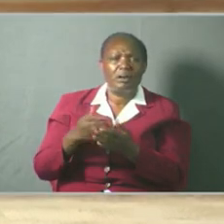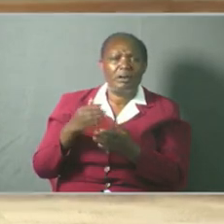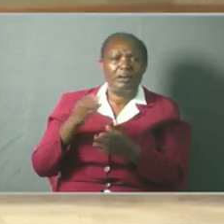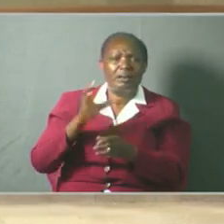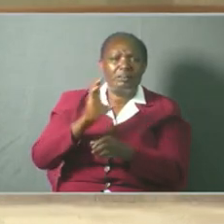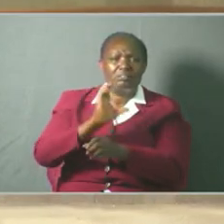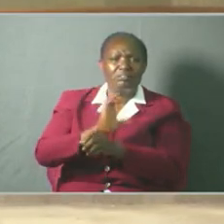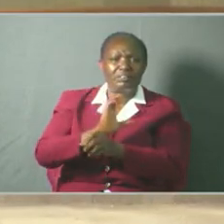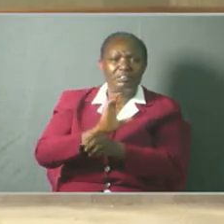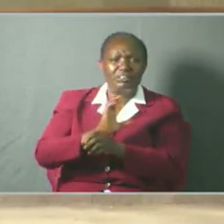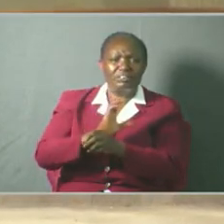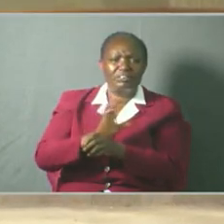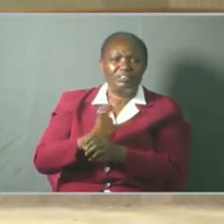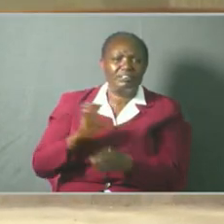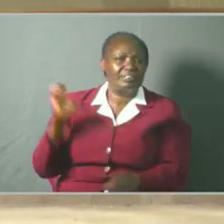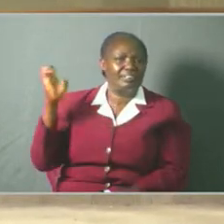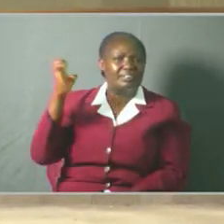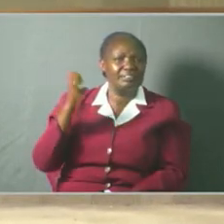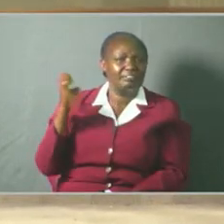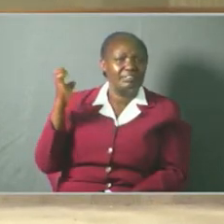in-church evangelism.